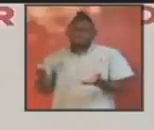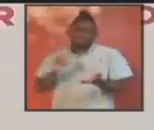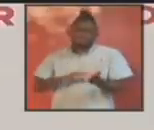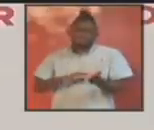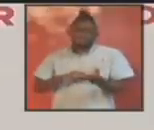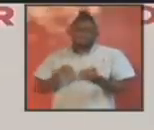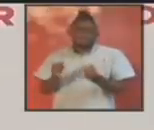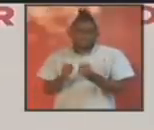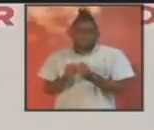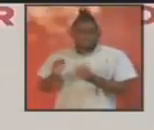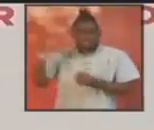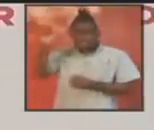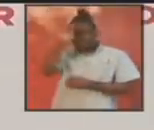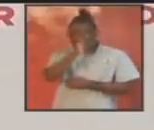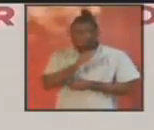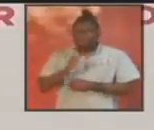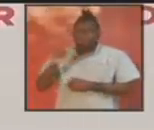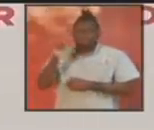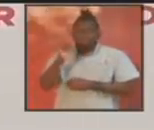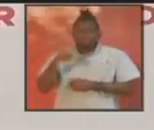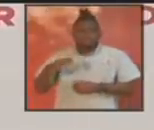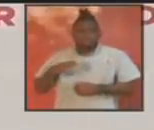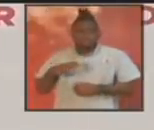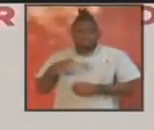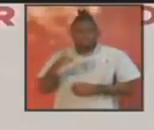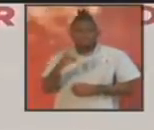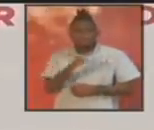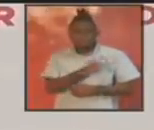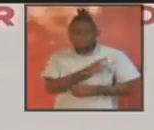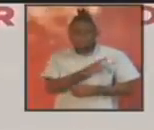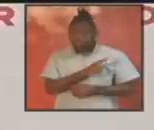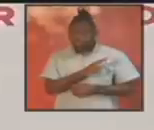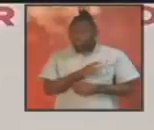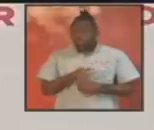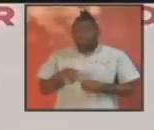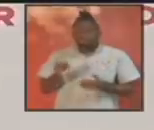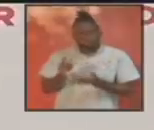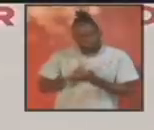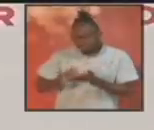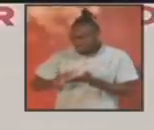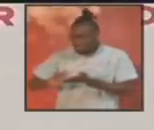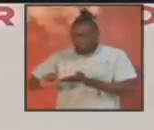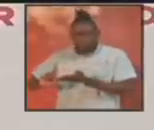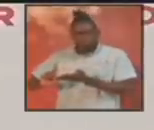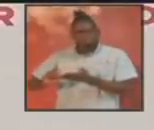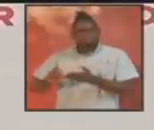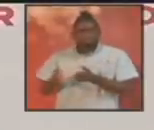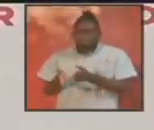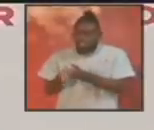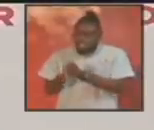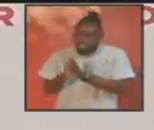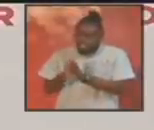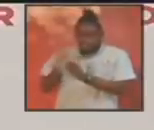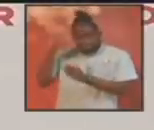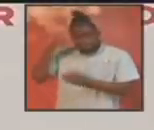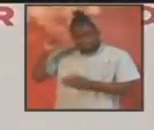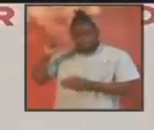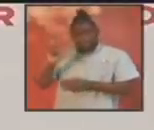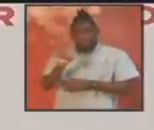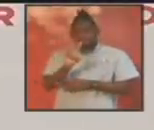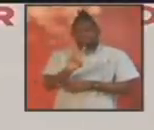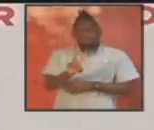it's a similar to COVAX sort of arrangement where we have signed up as well for 226,000 doses of